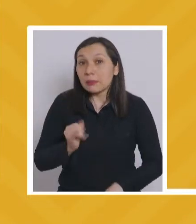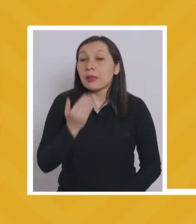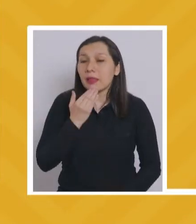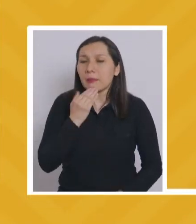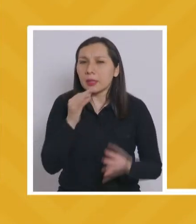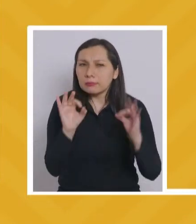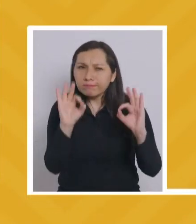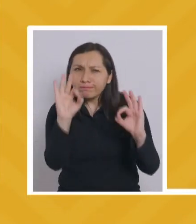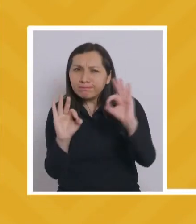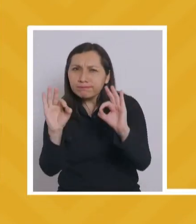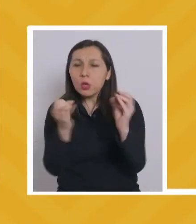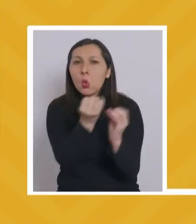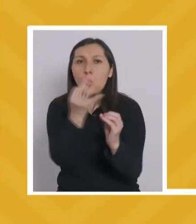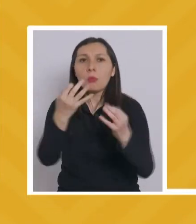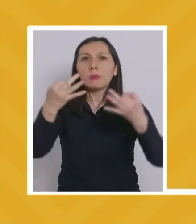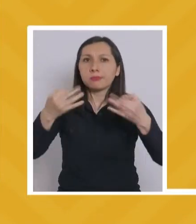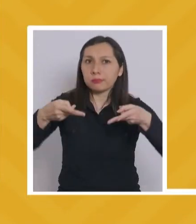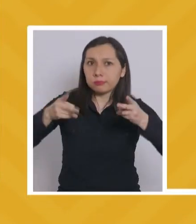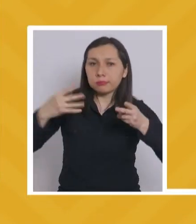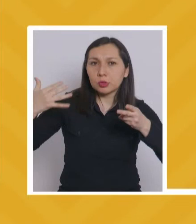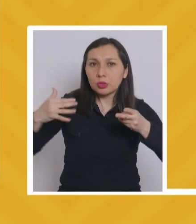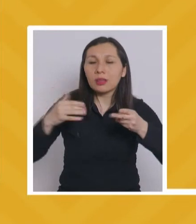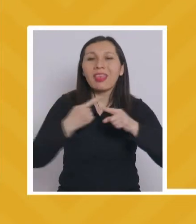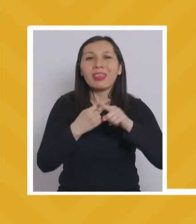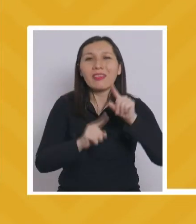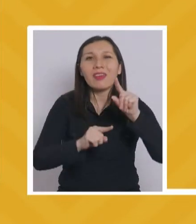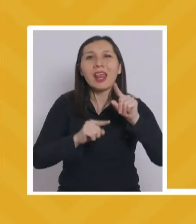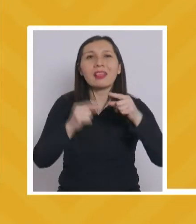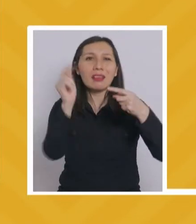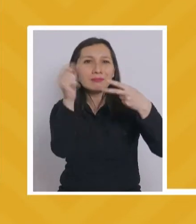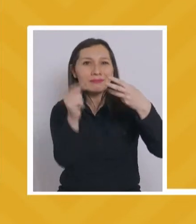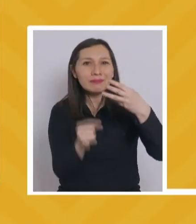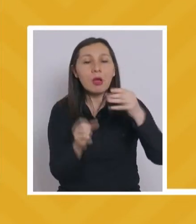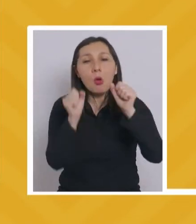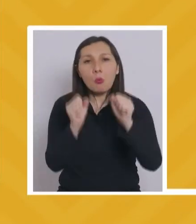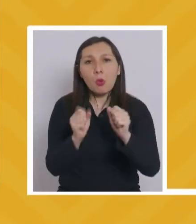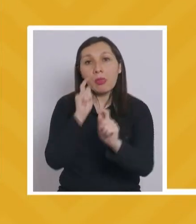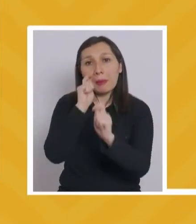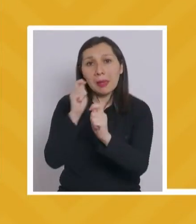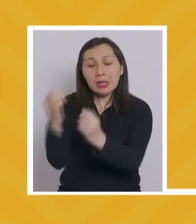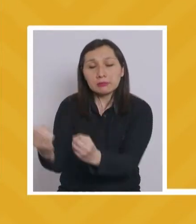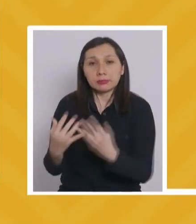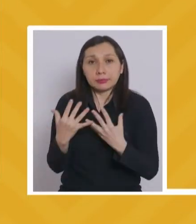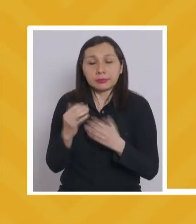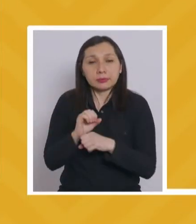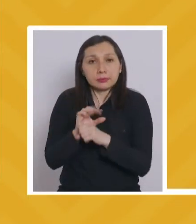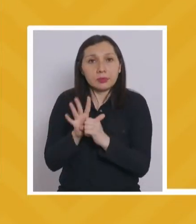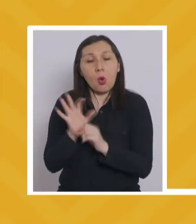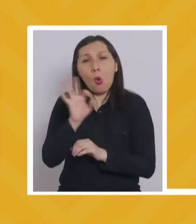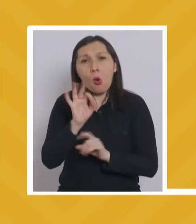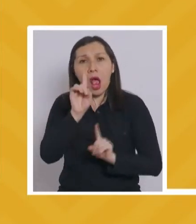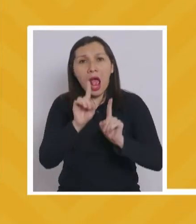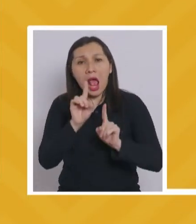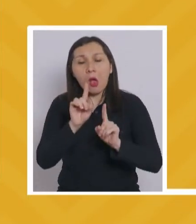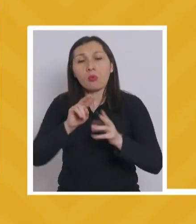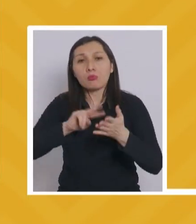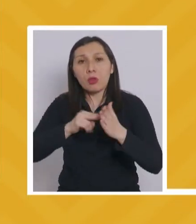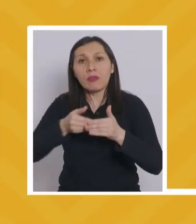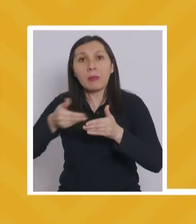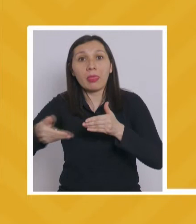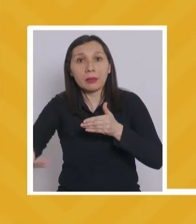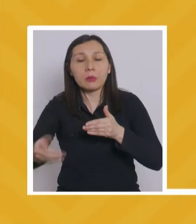And as usual, we adjusted the results according to different variables that can influence the risk